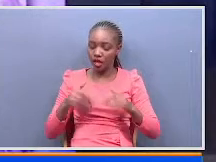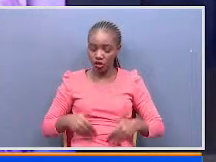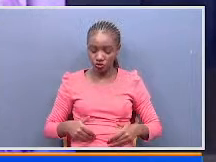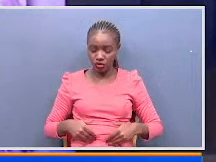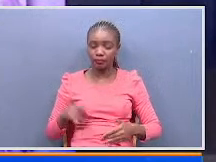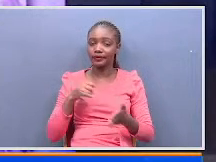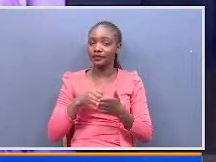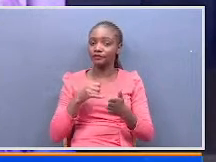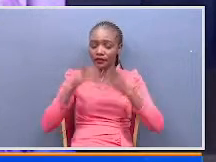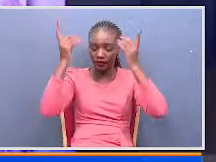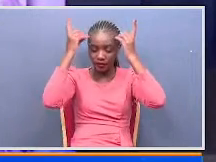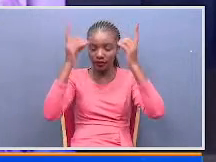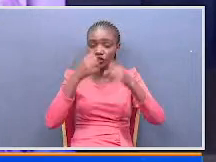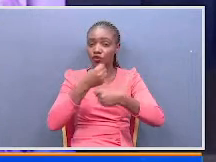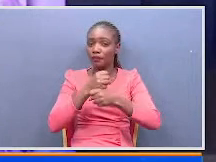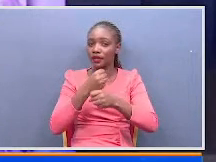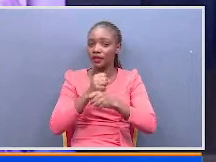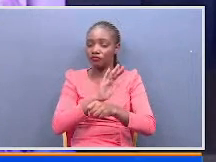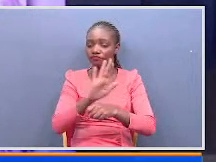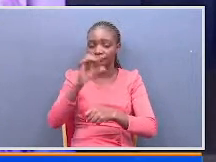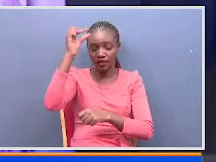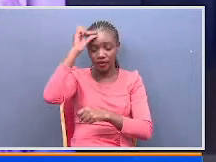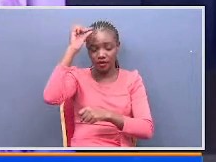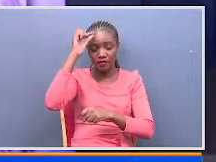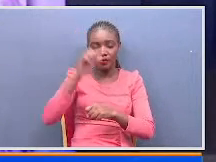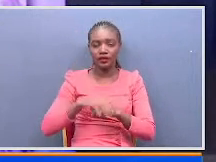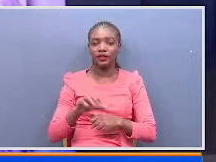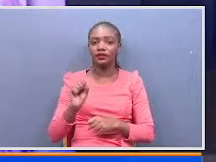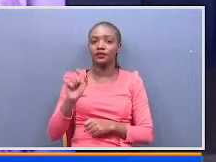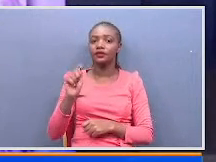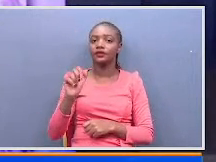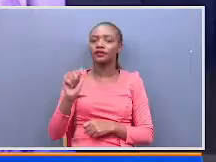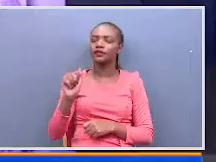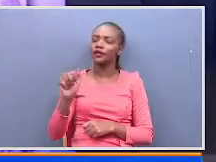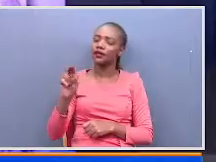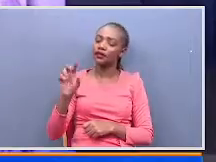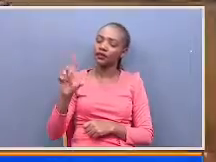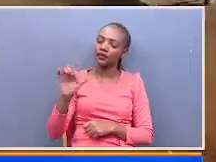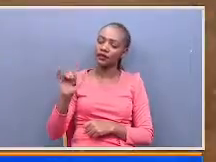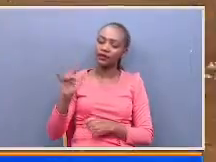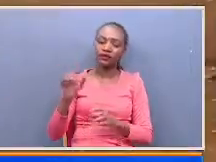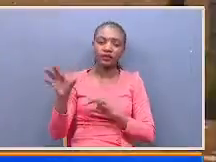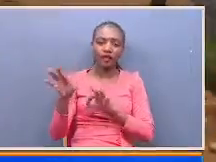in the decision-making of their government. Stanley Nyarigita has more.